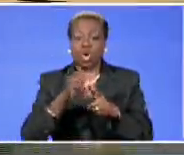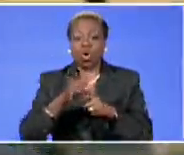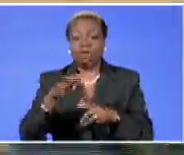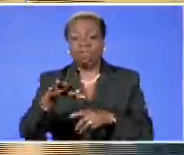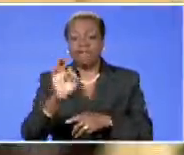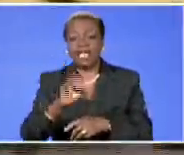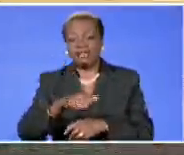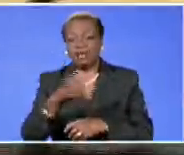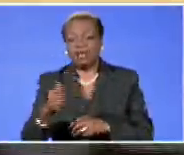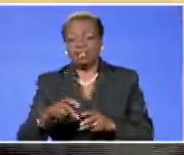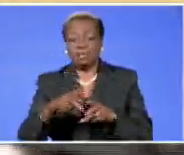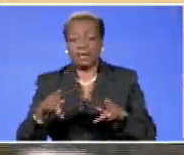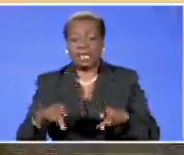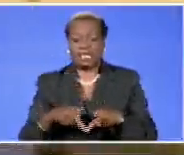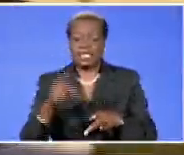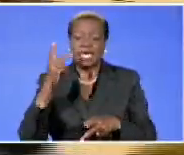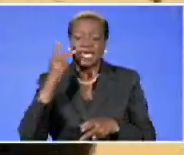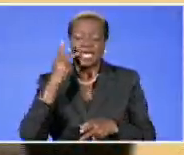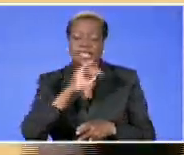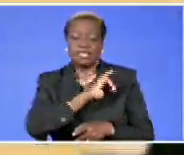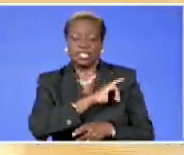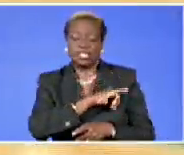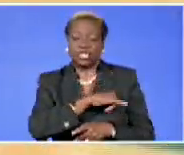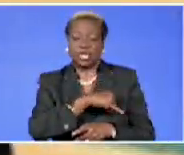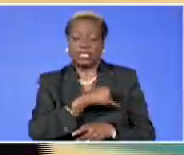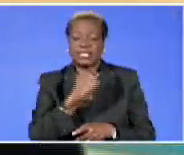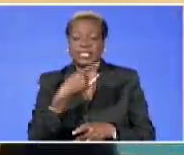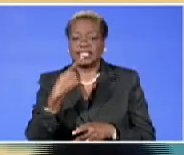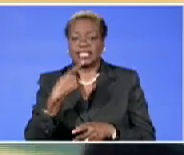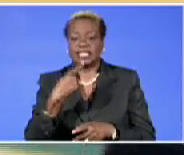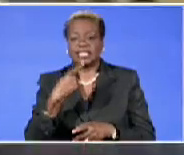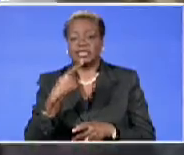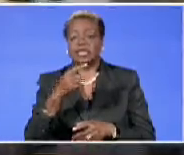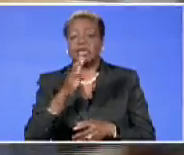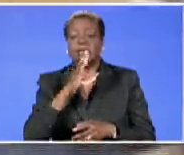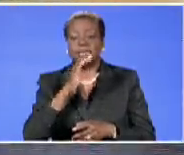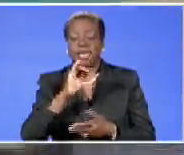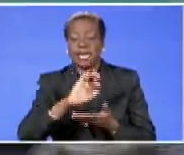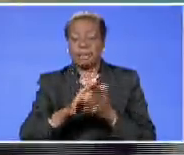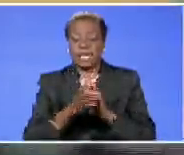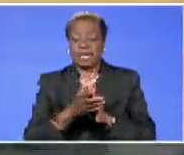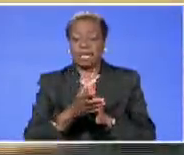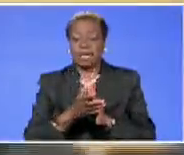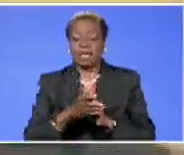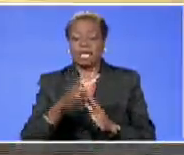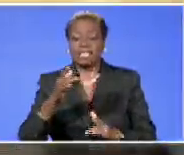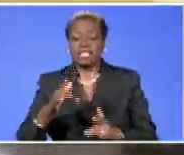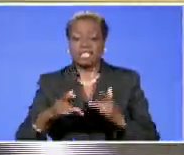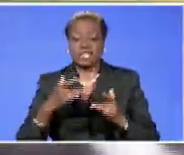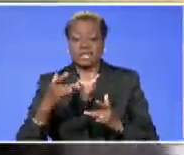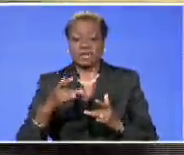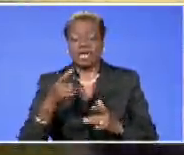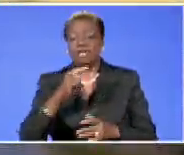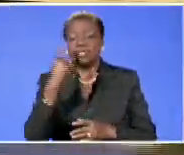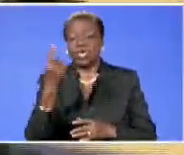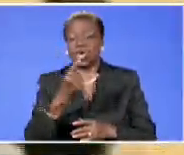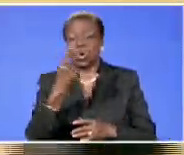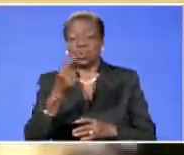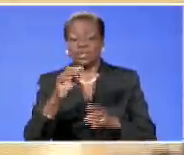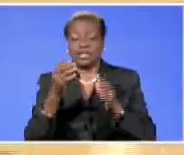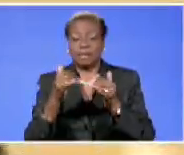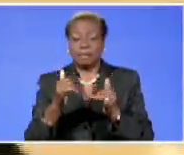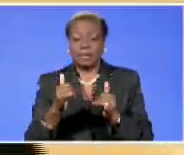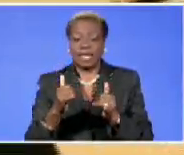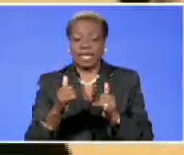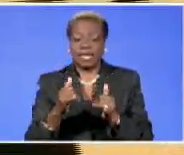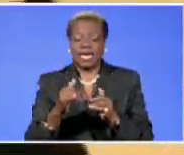Kelsey Johnson tells us, it's definitely becoming more of a concern for one federation. The only play executives in the Bahamas Basketball Federation can